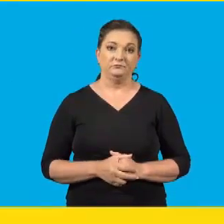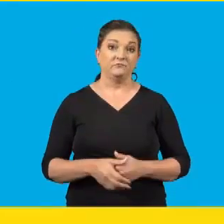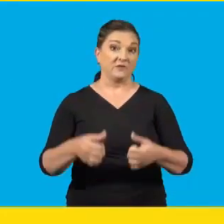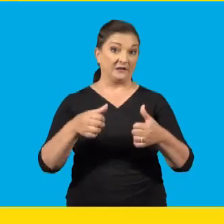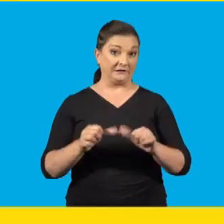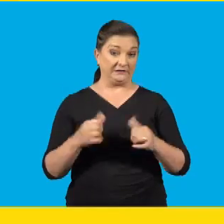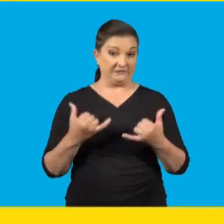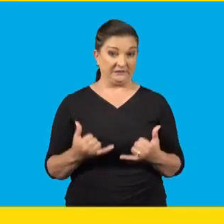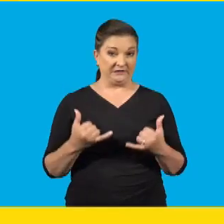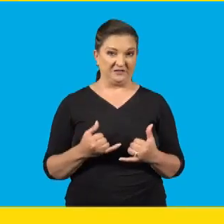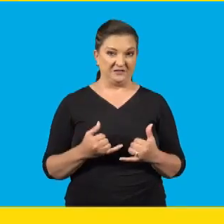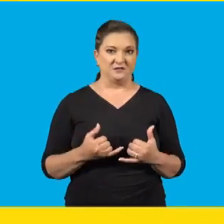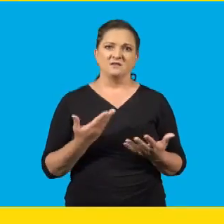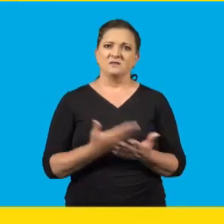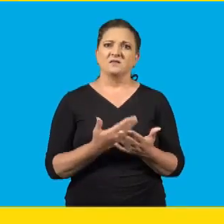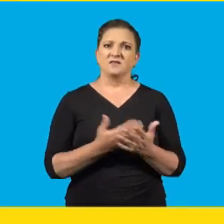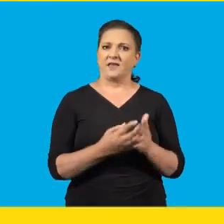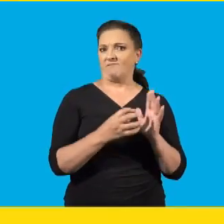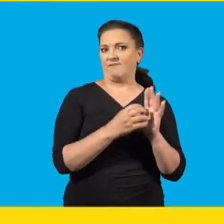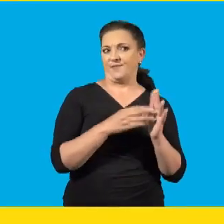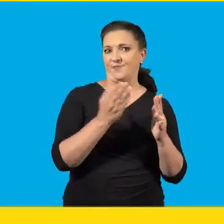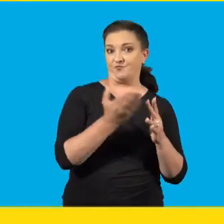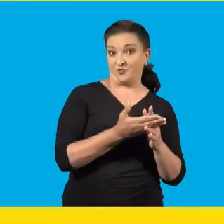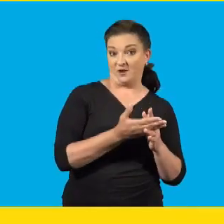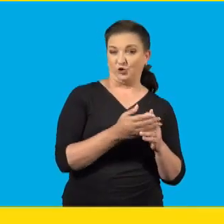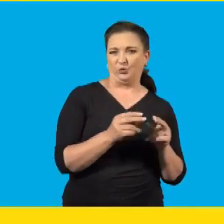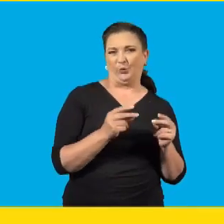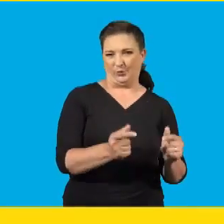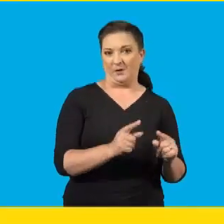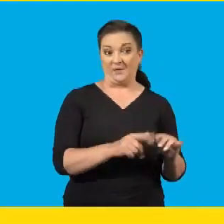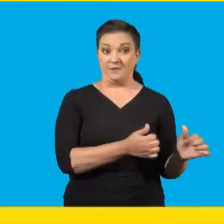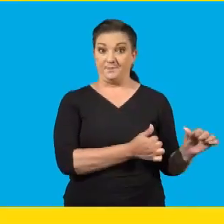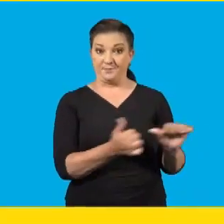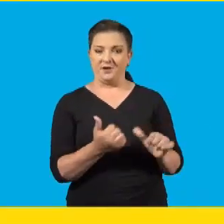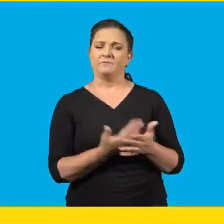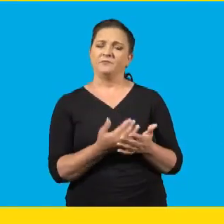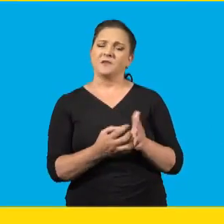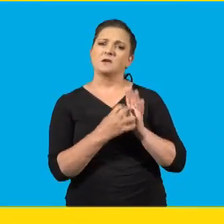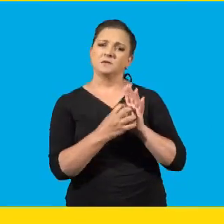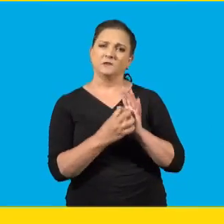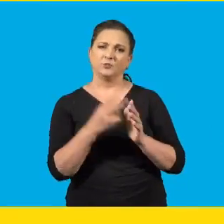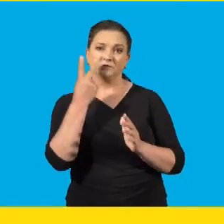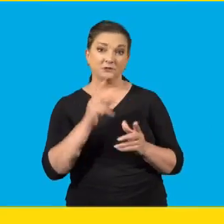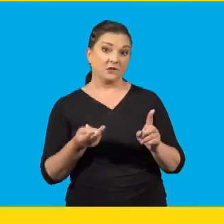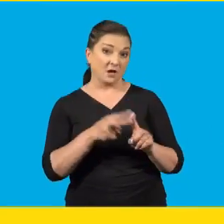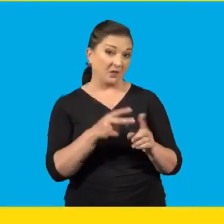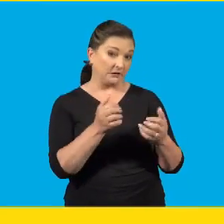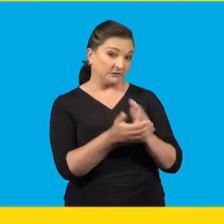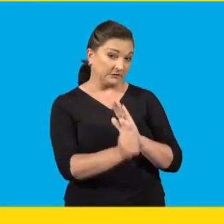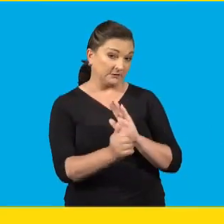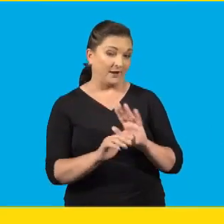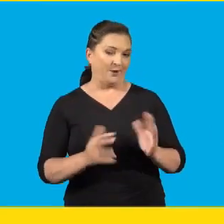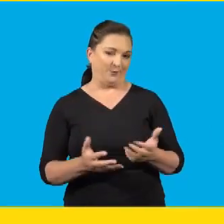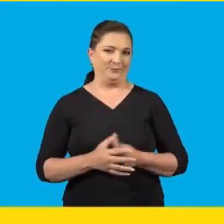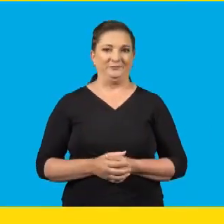questions. So, we are going to take a very quick commercial break, and when we come back, we are going to look at examples of how to